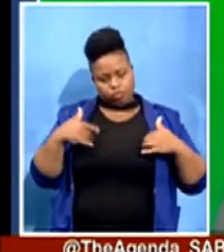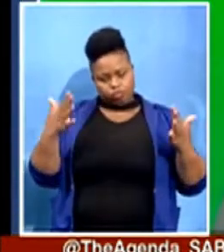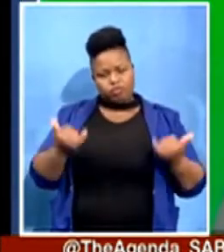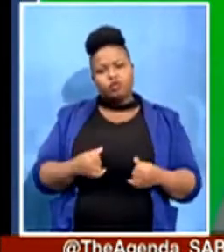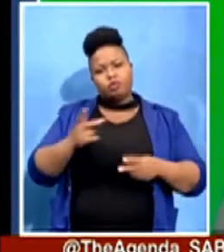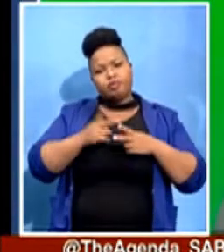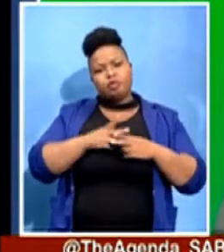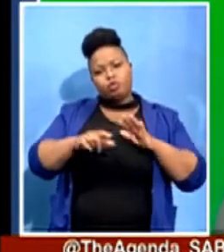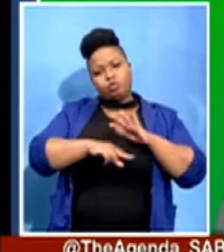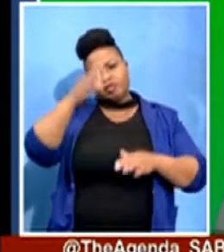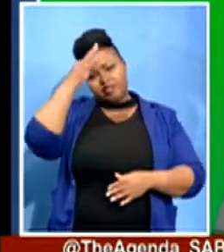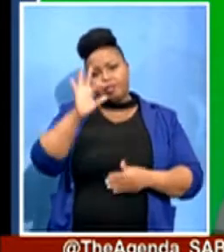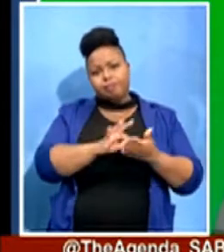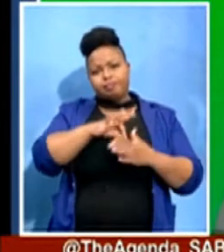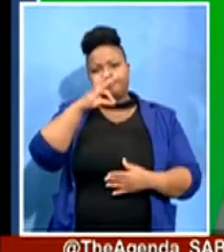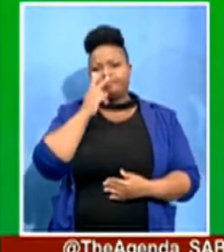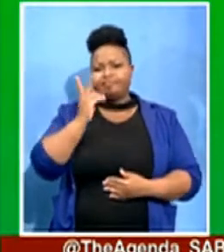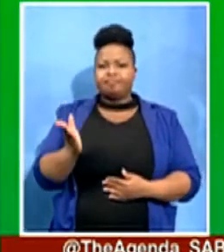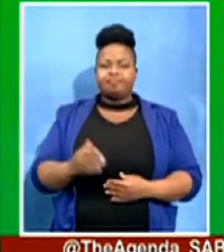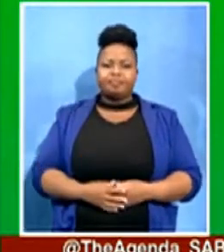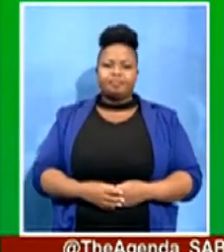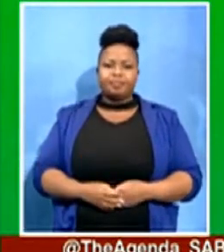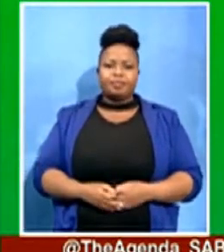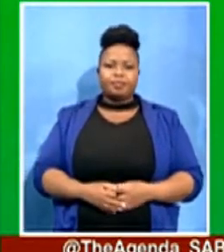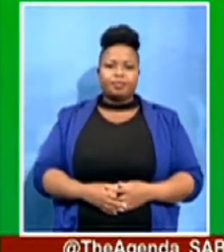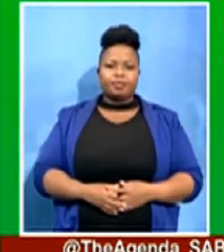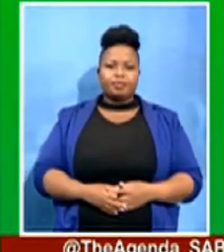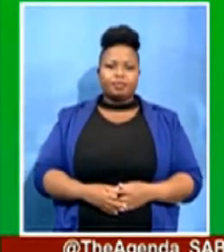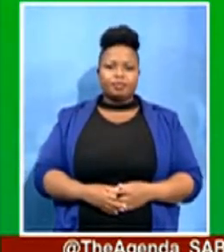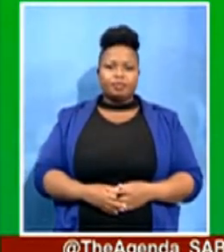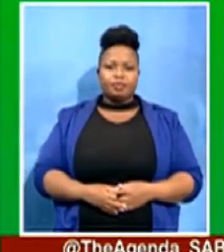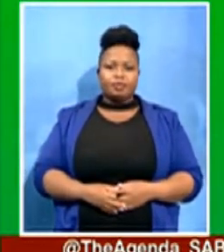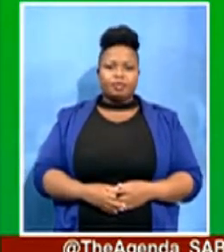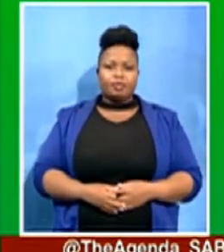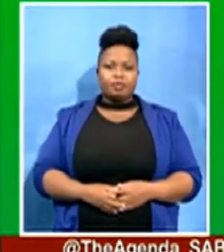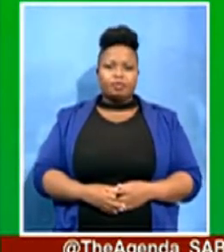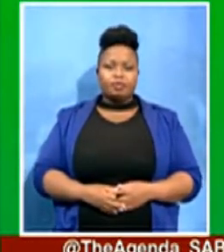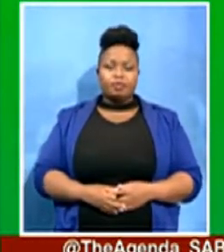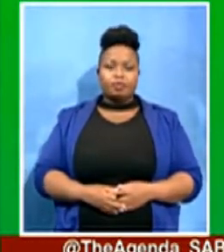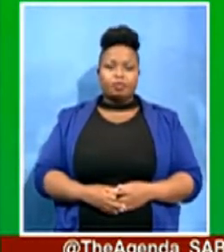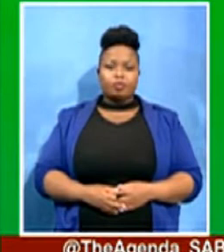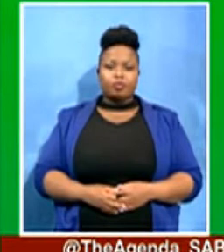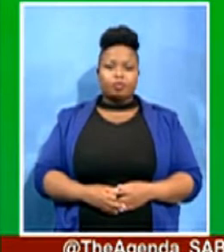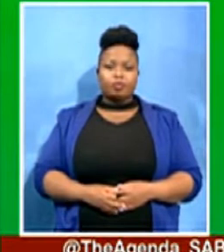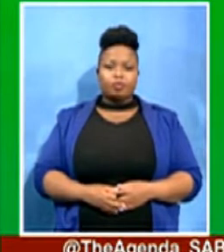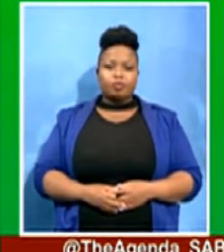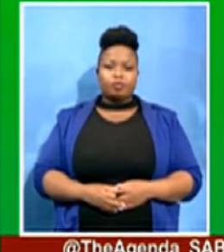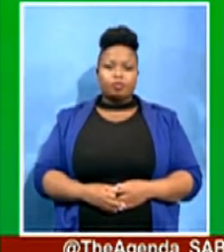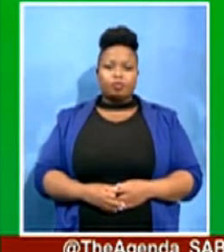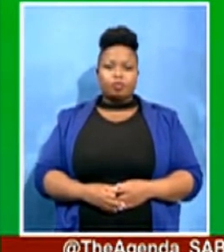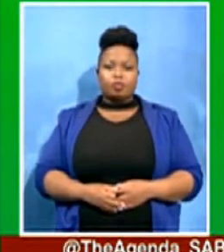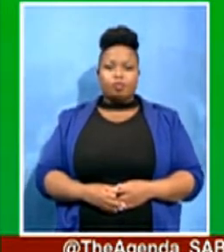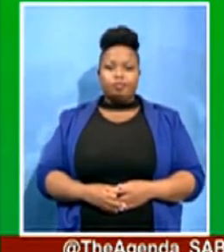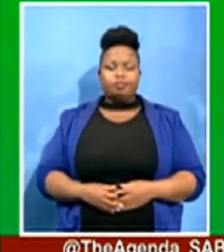you there live. Thank you. And ask yourself if they are there because of their ability